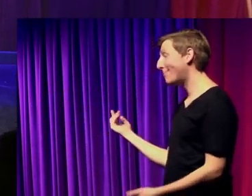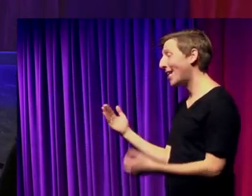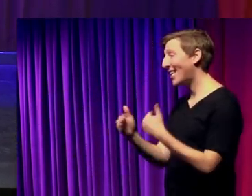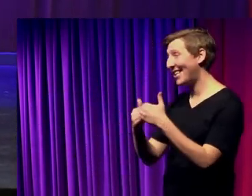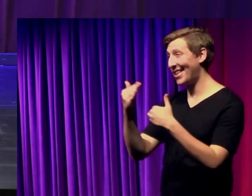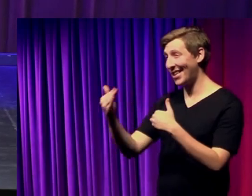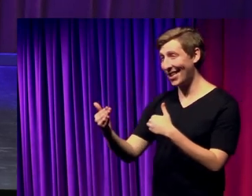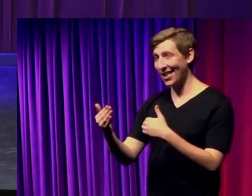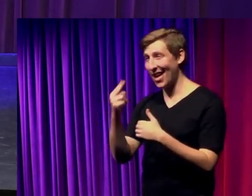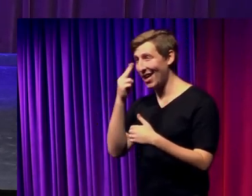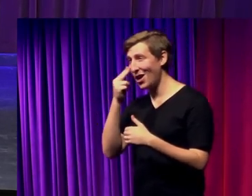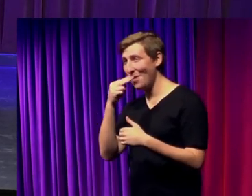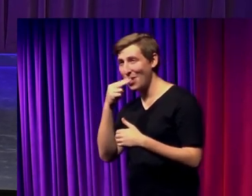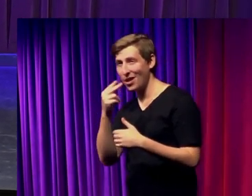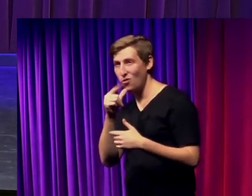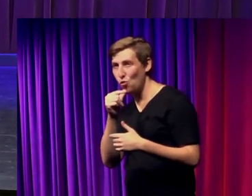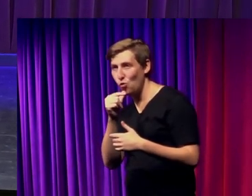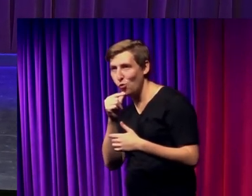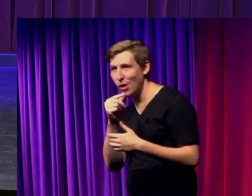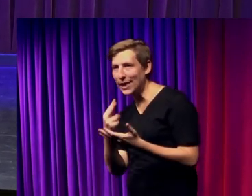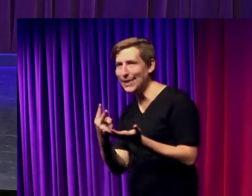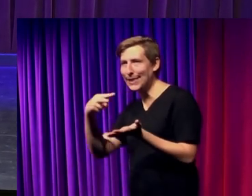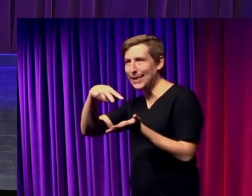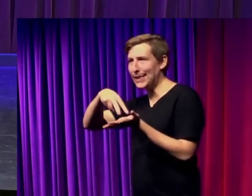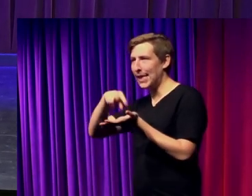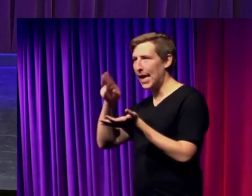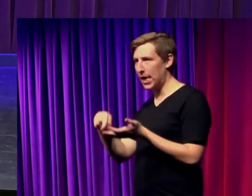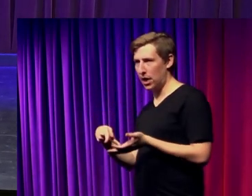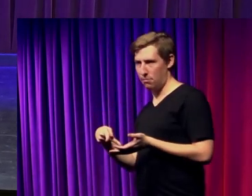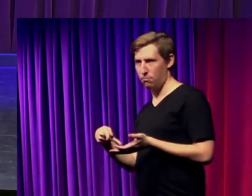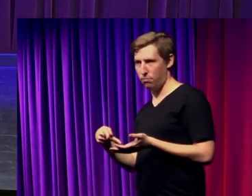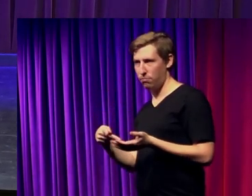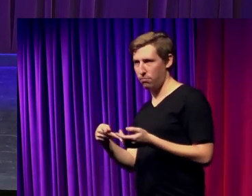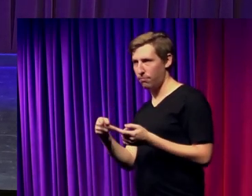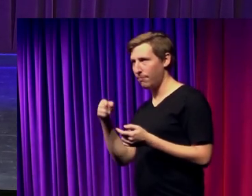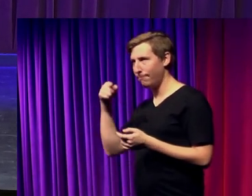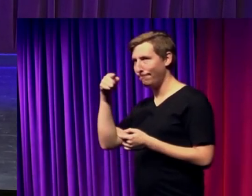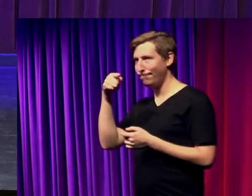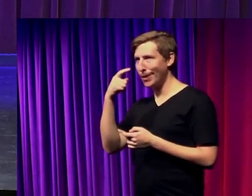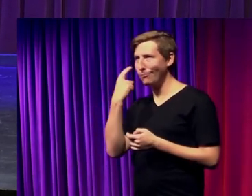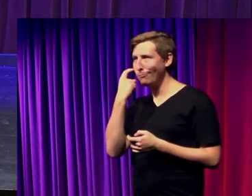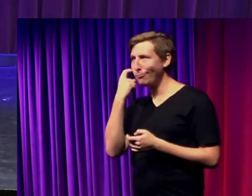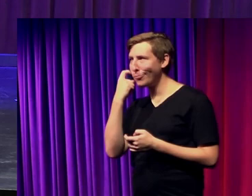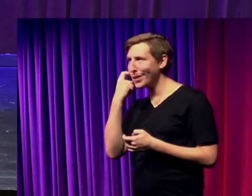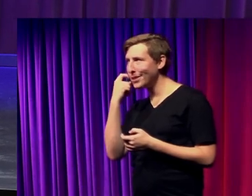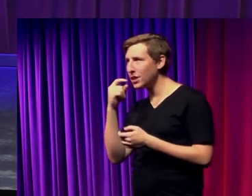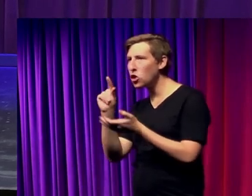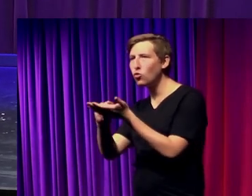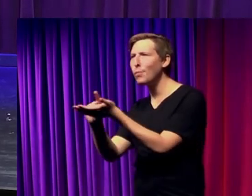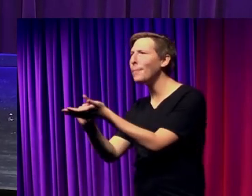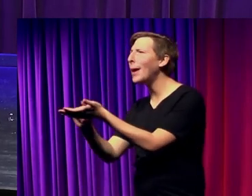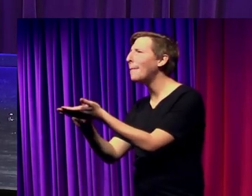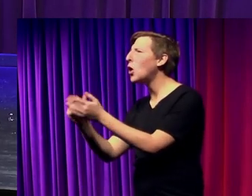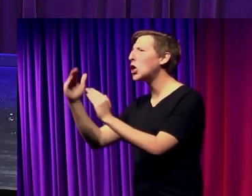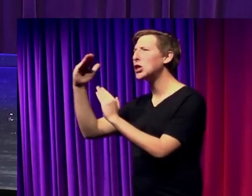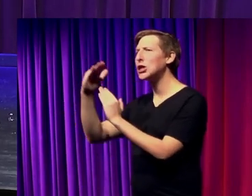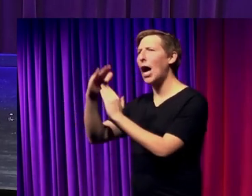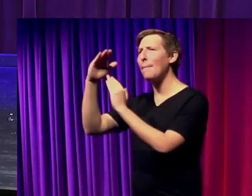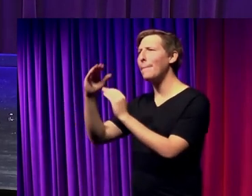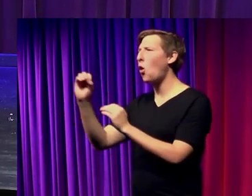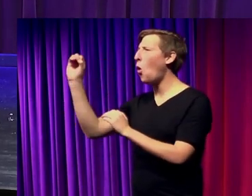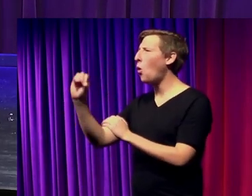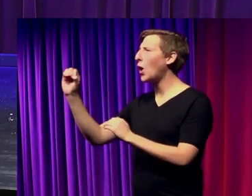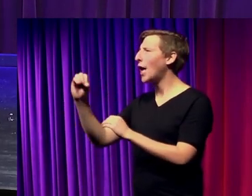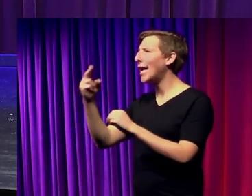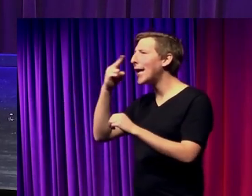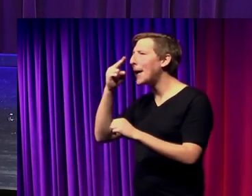goes on some list on the internet about like top Oregon comedian something, you know, whatever. But I am a huge fan of his. I think that you're gonna be an